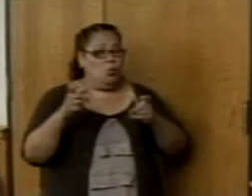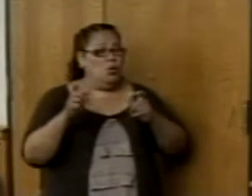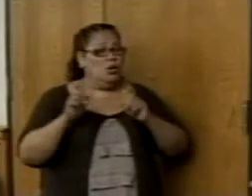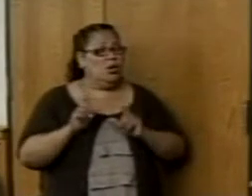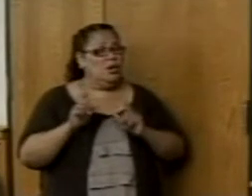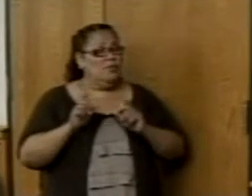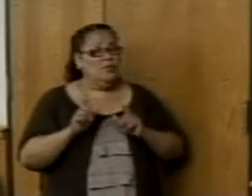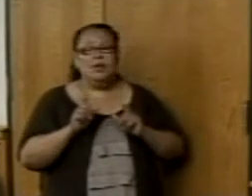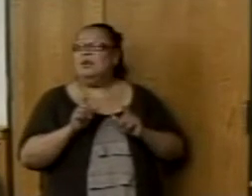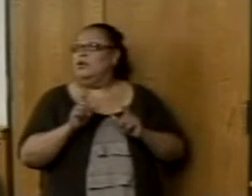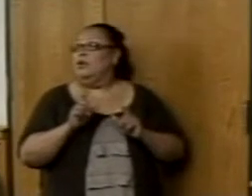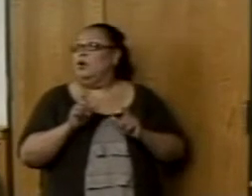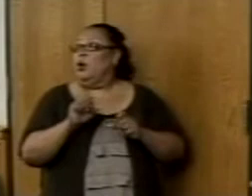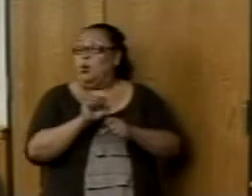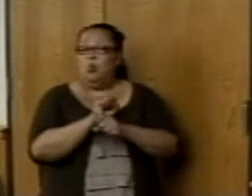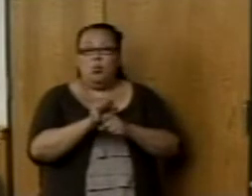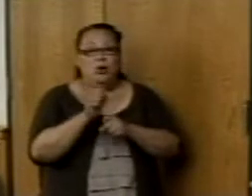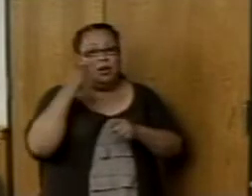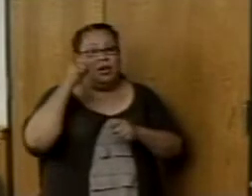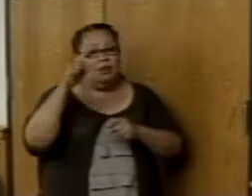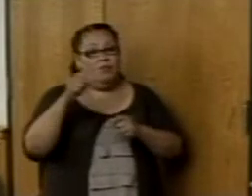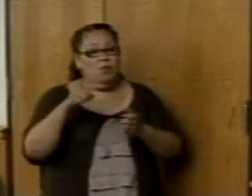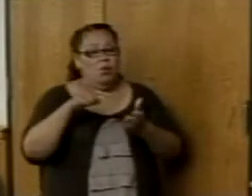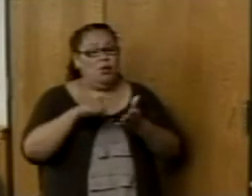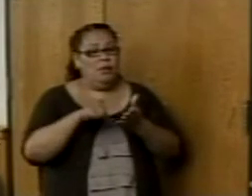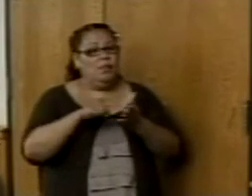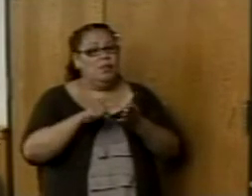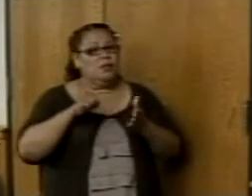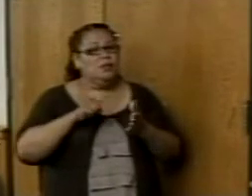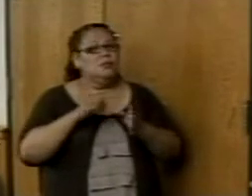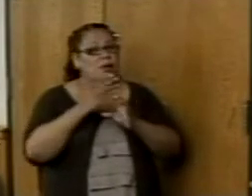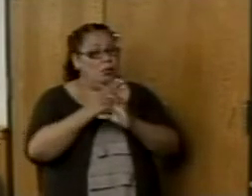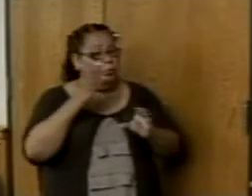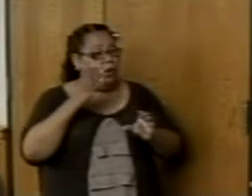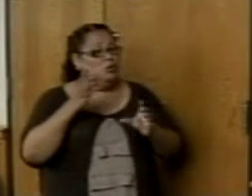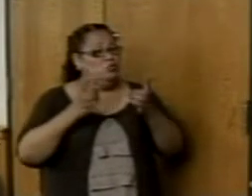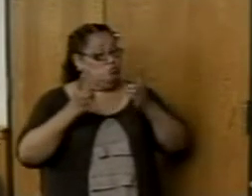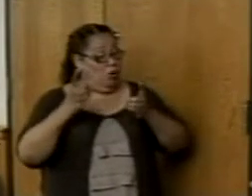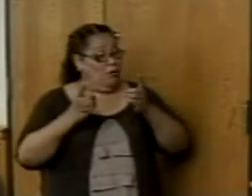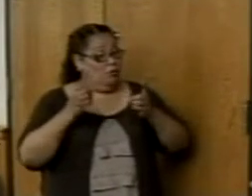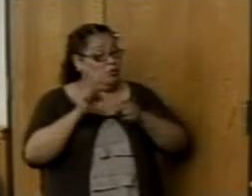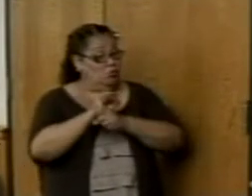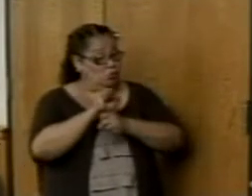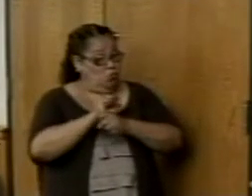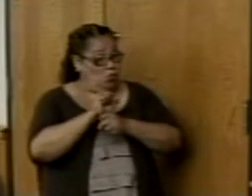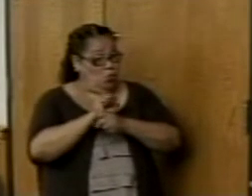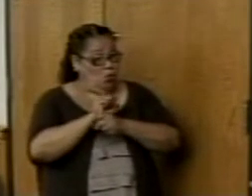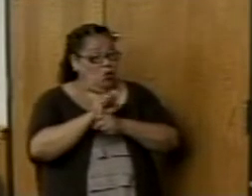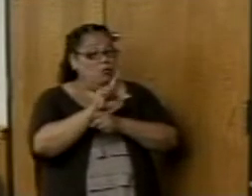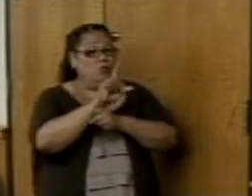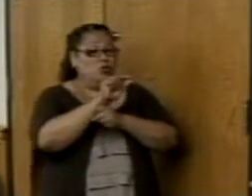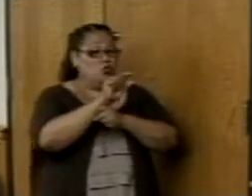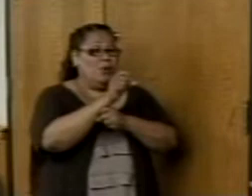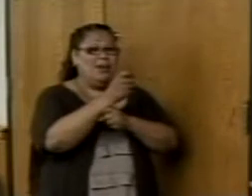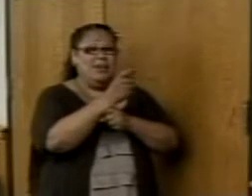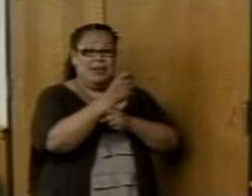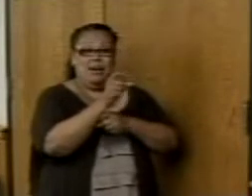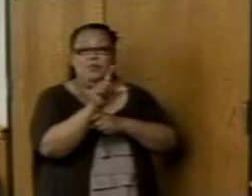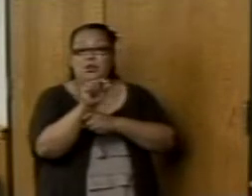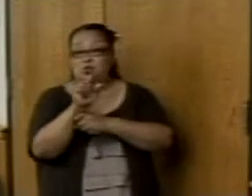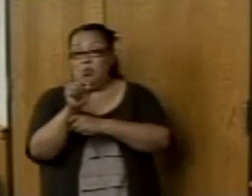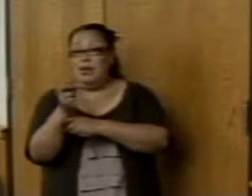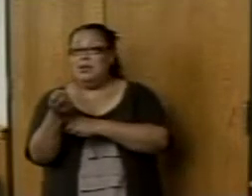given, or I should say working for this for the bus drivers to work and the bus monitors for the 2011-2012 school